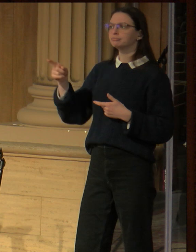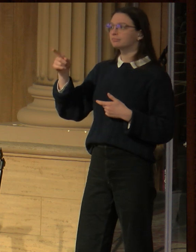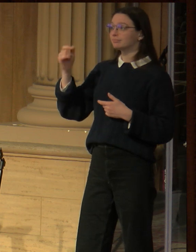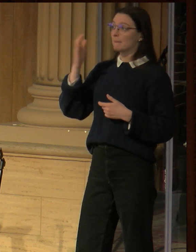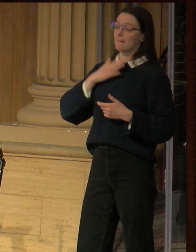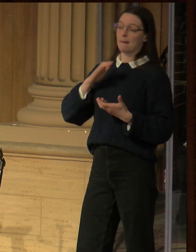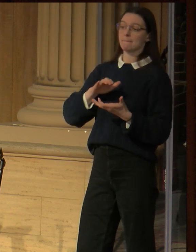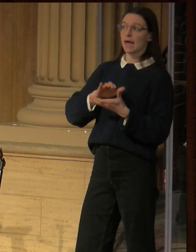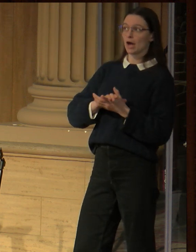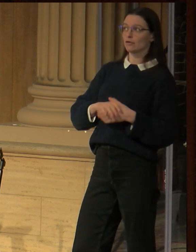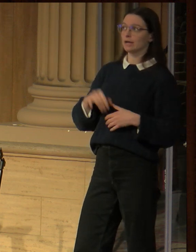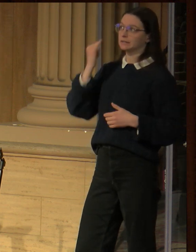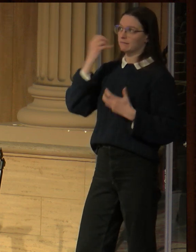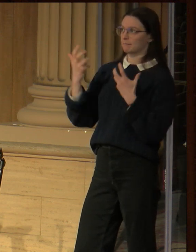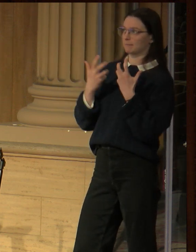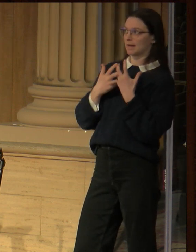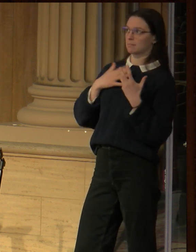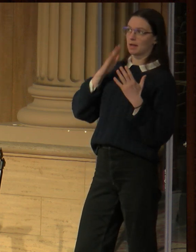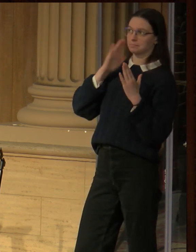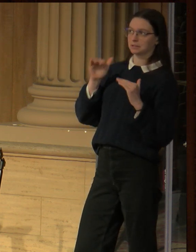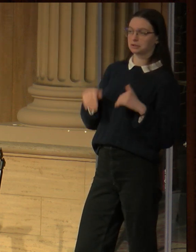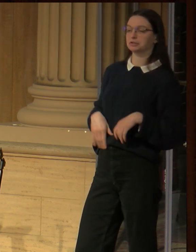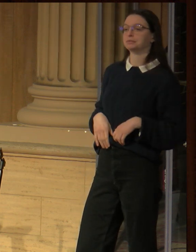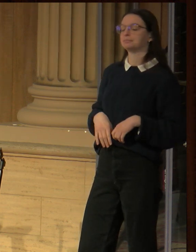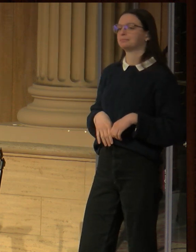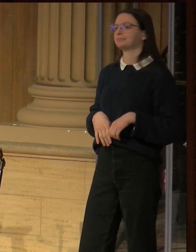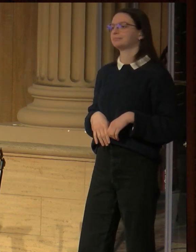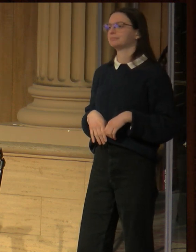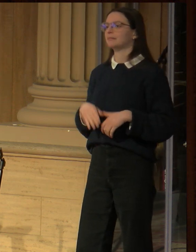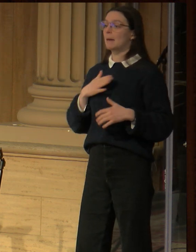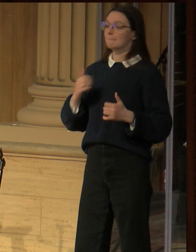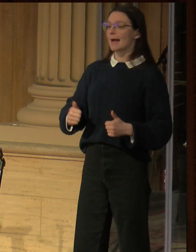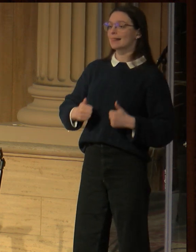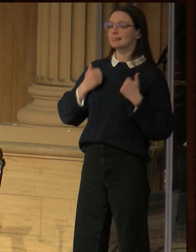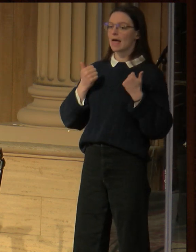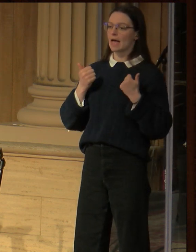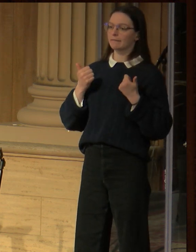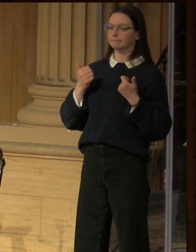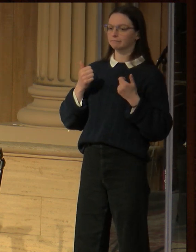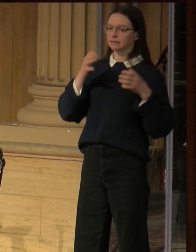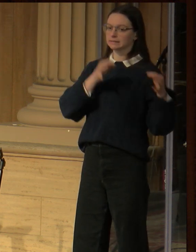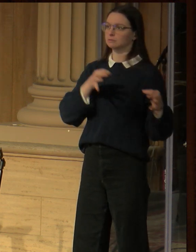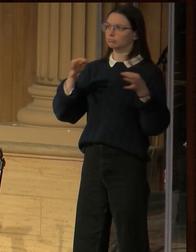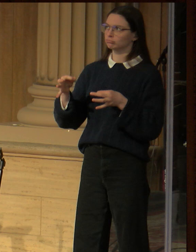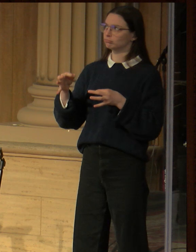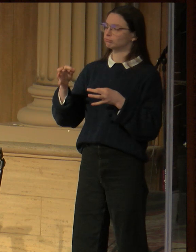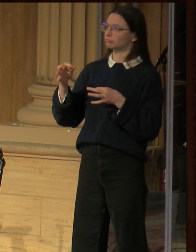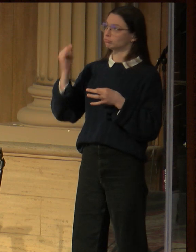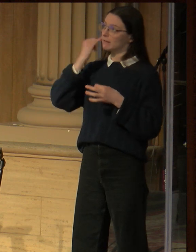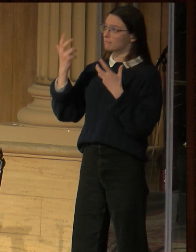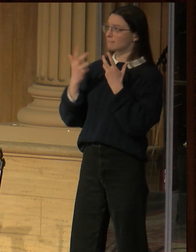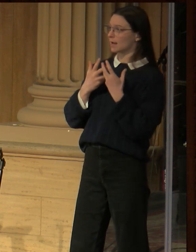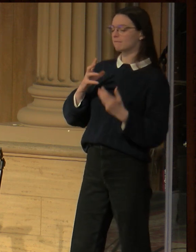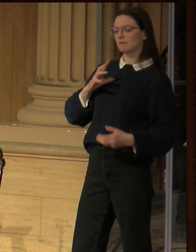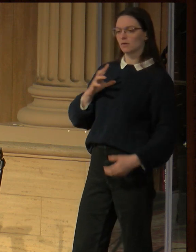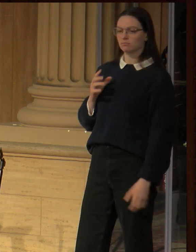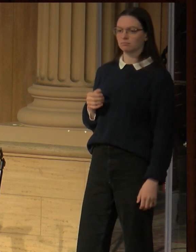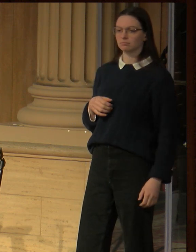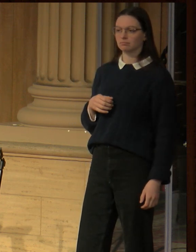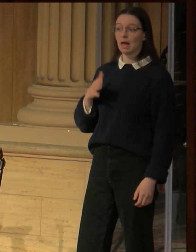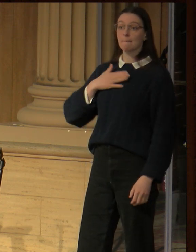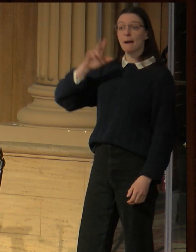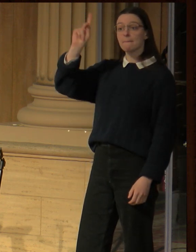my marriage, what I already think he should say about my lifestyle. what I already think he should say about